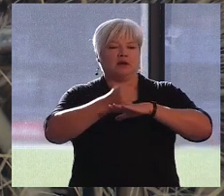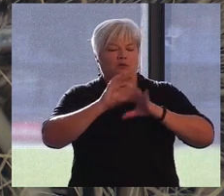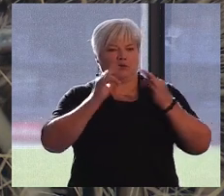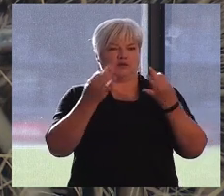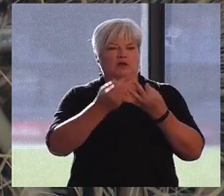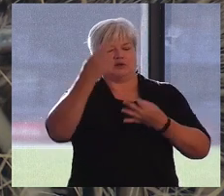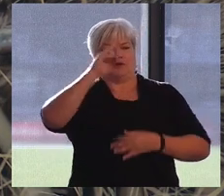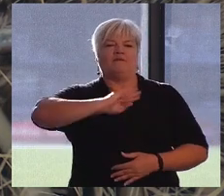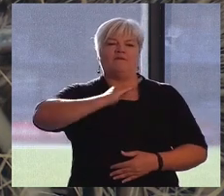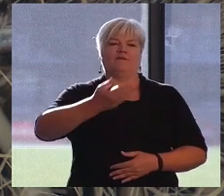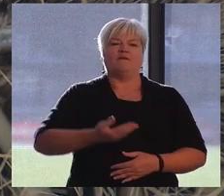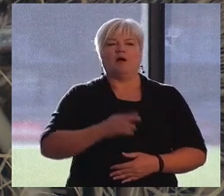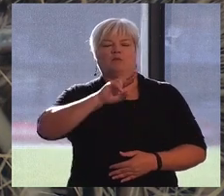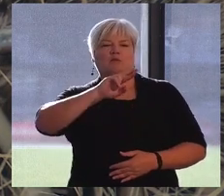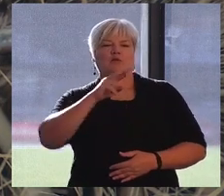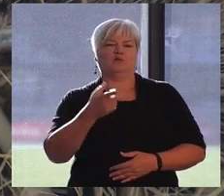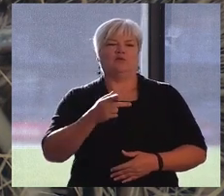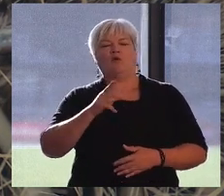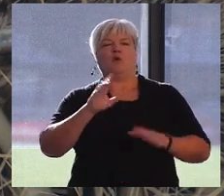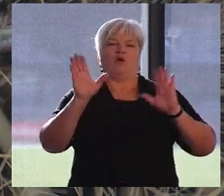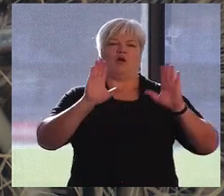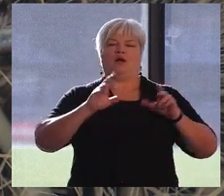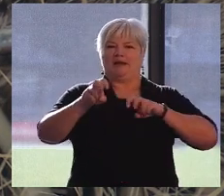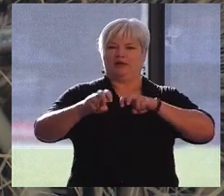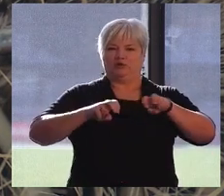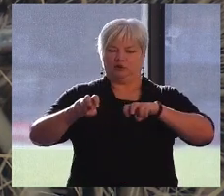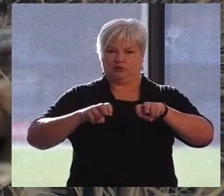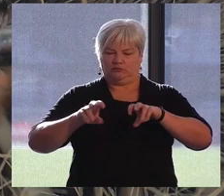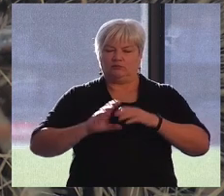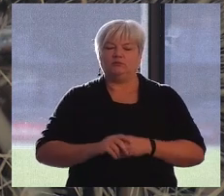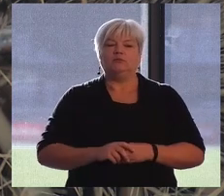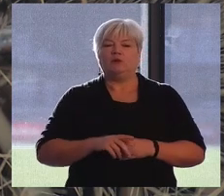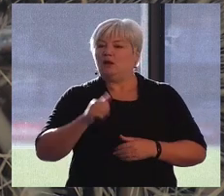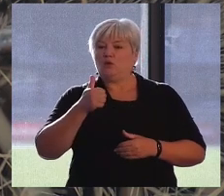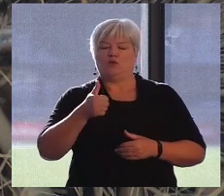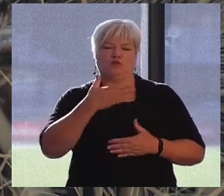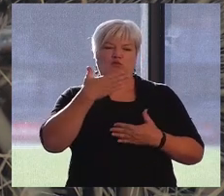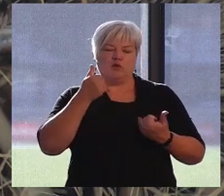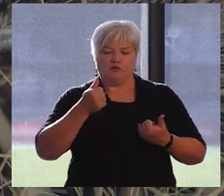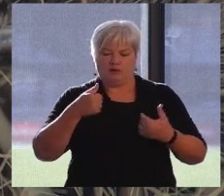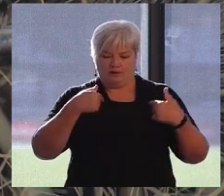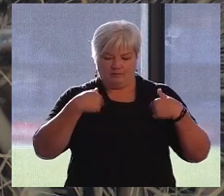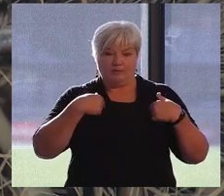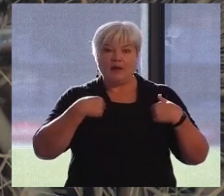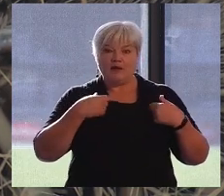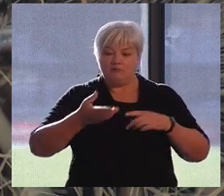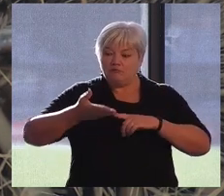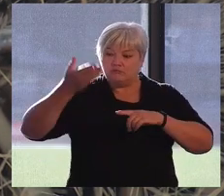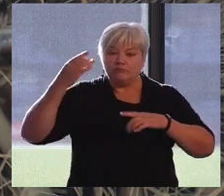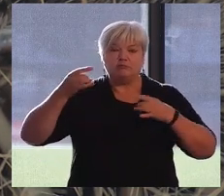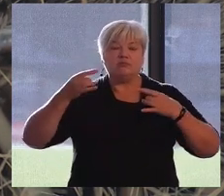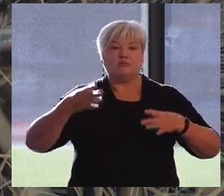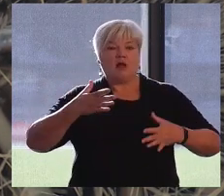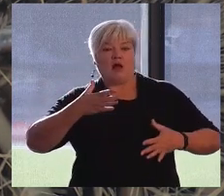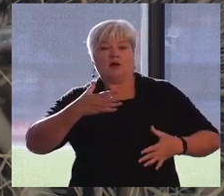was a really beautiful experience because it connected me with what had made me passionate about the environment in the first place, which was spending time